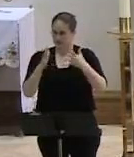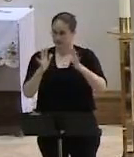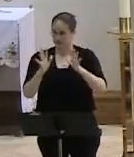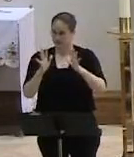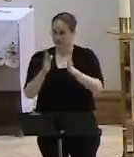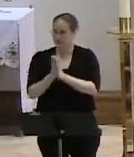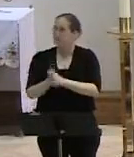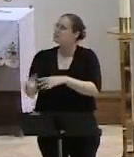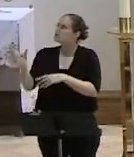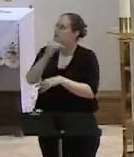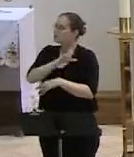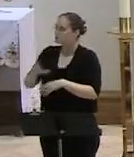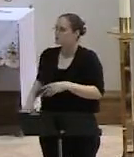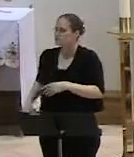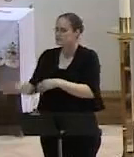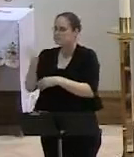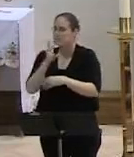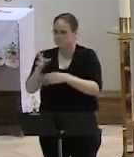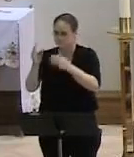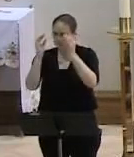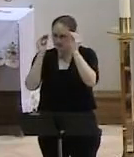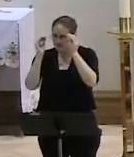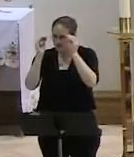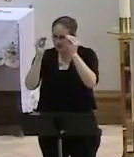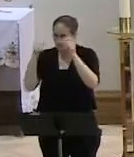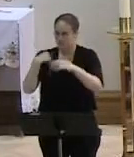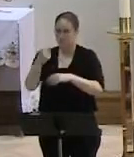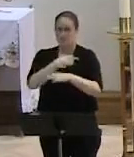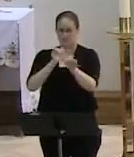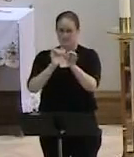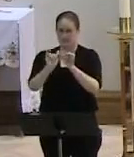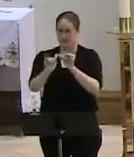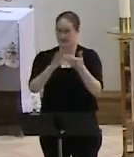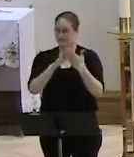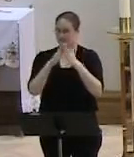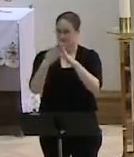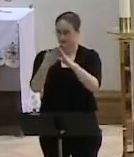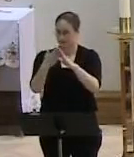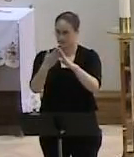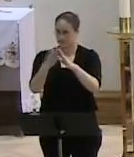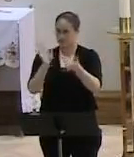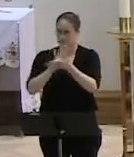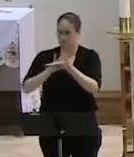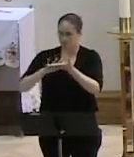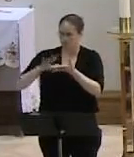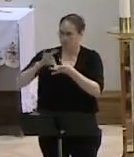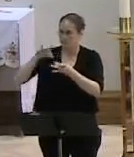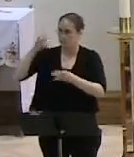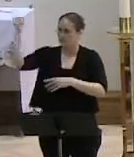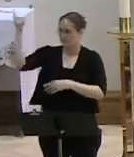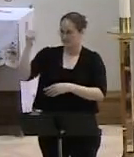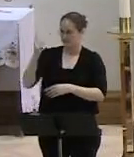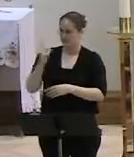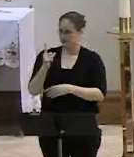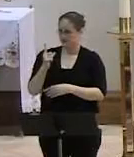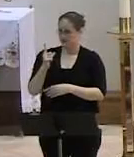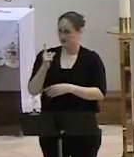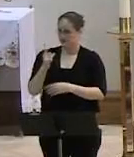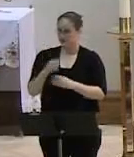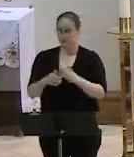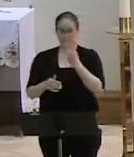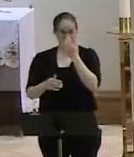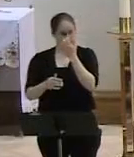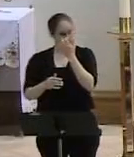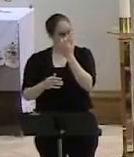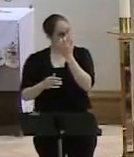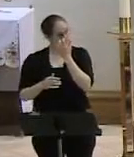our Lord gives instructions that we hear today: stay in town until the Holy Spirit comes upon you. Let's